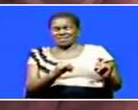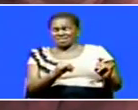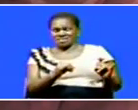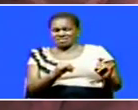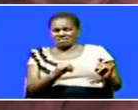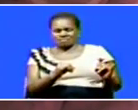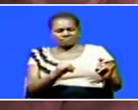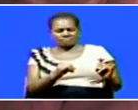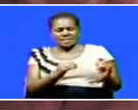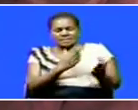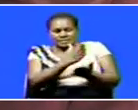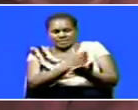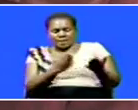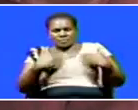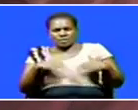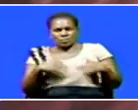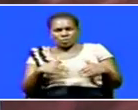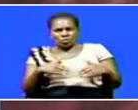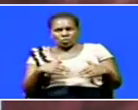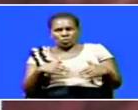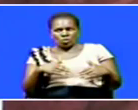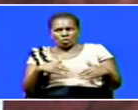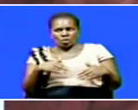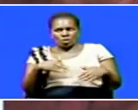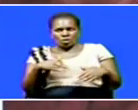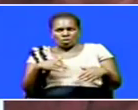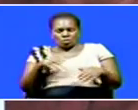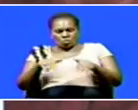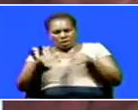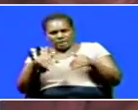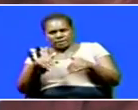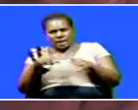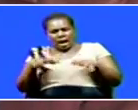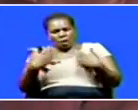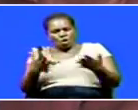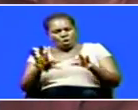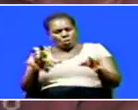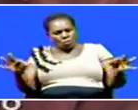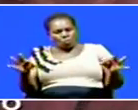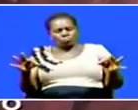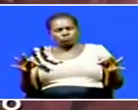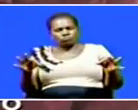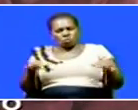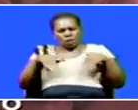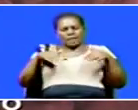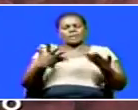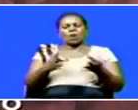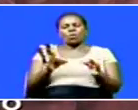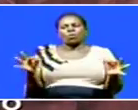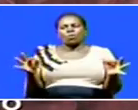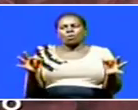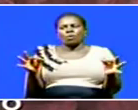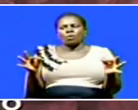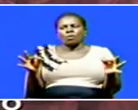find that there are those who are targeted and there are those who are still waiting. For how long should they wait? Government would argue they don't